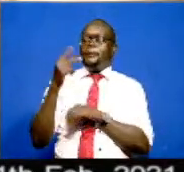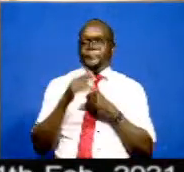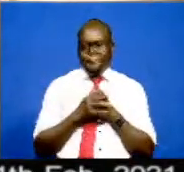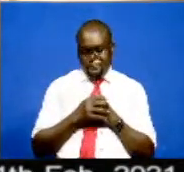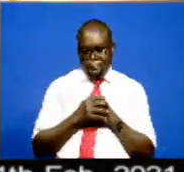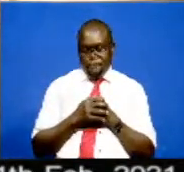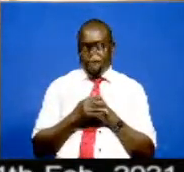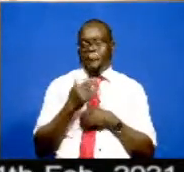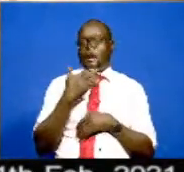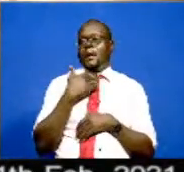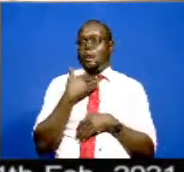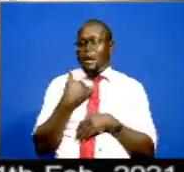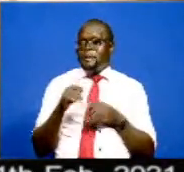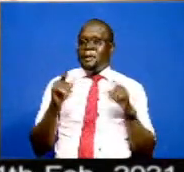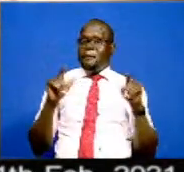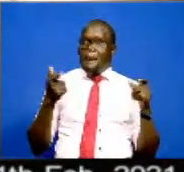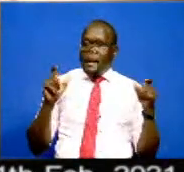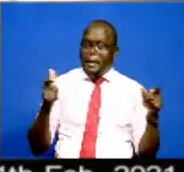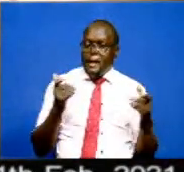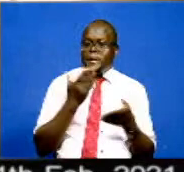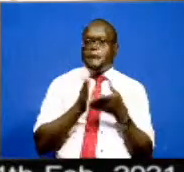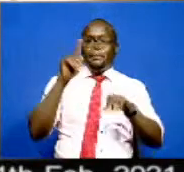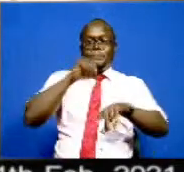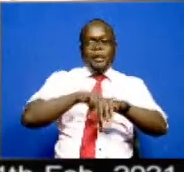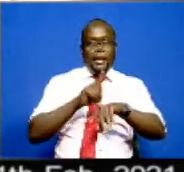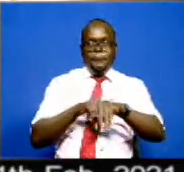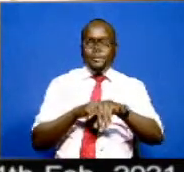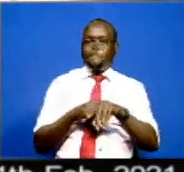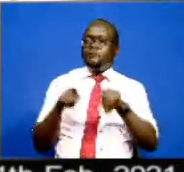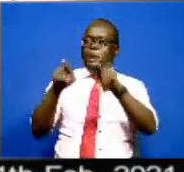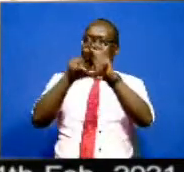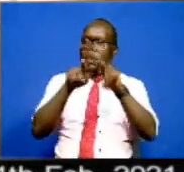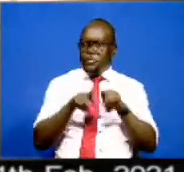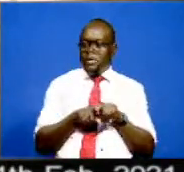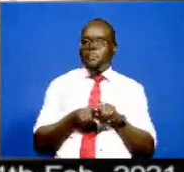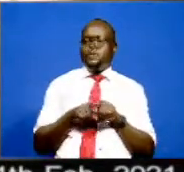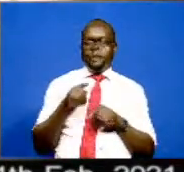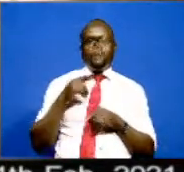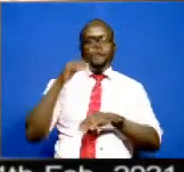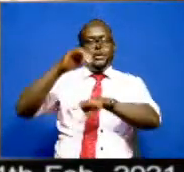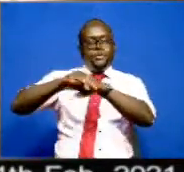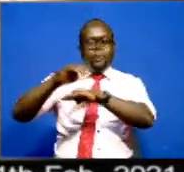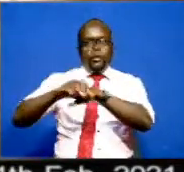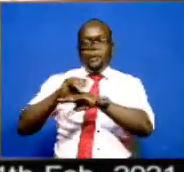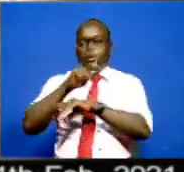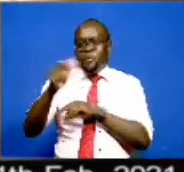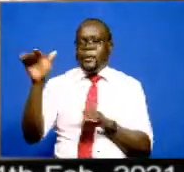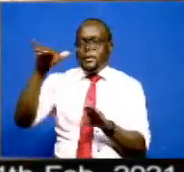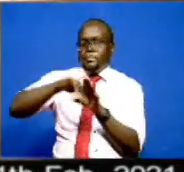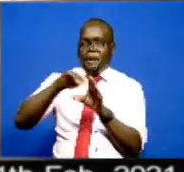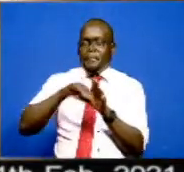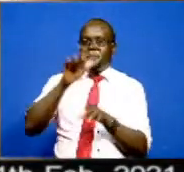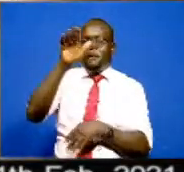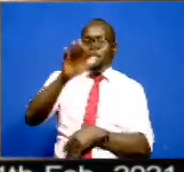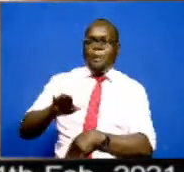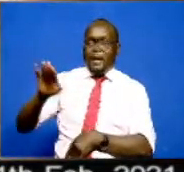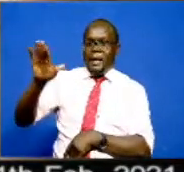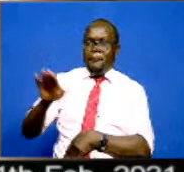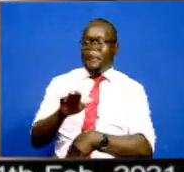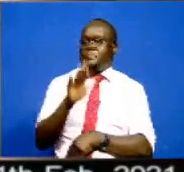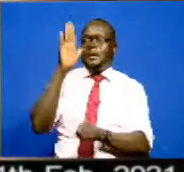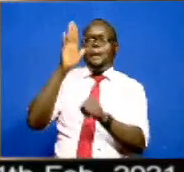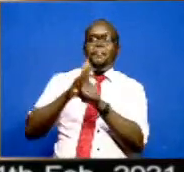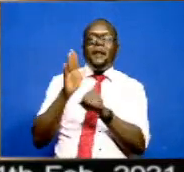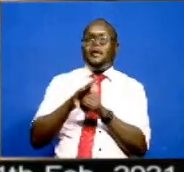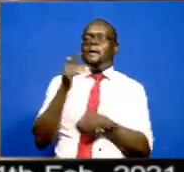wanted the media sometimes to also be kind to these members of parliament. Many of